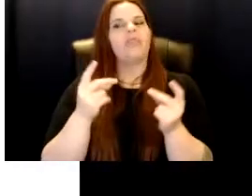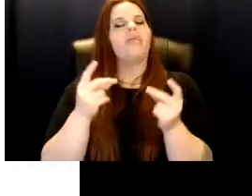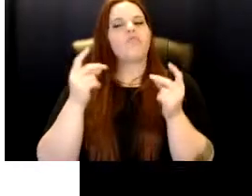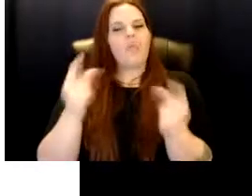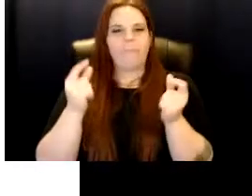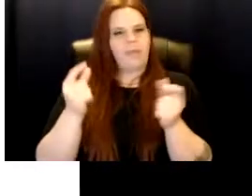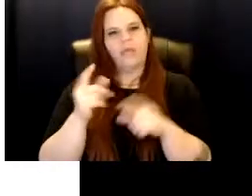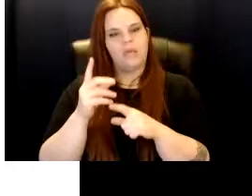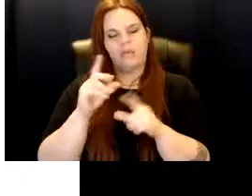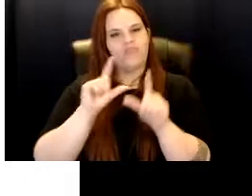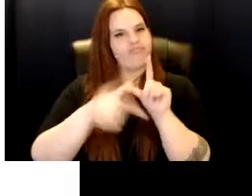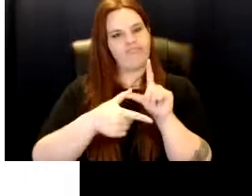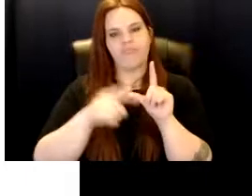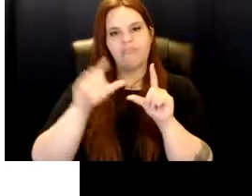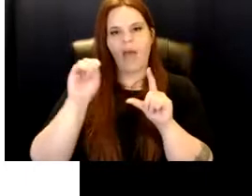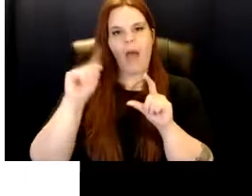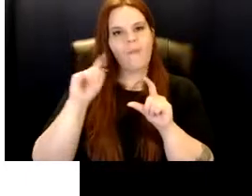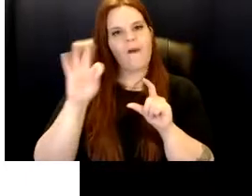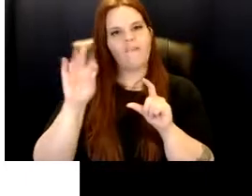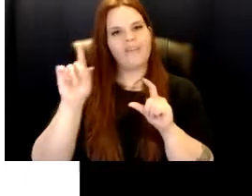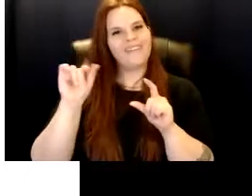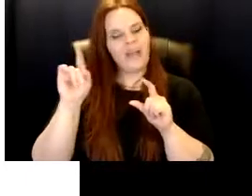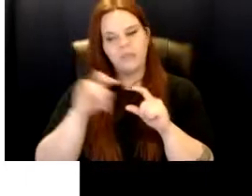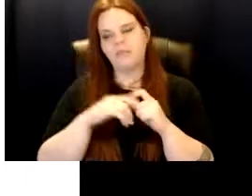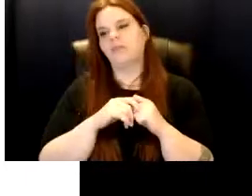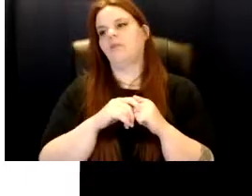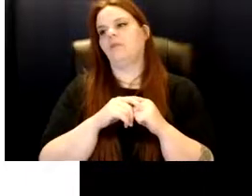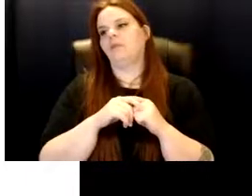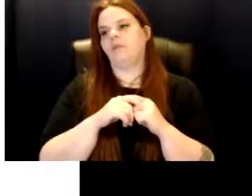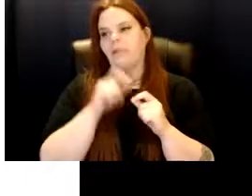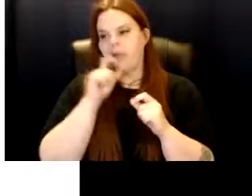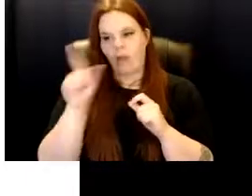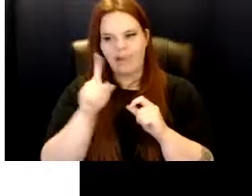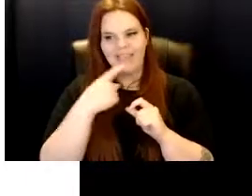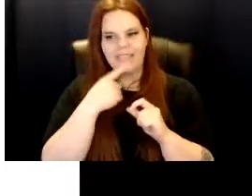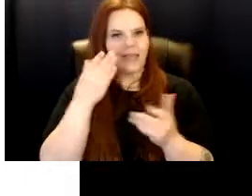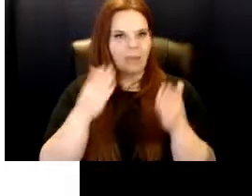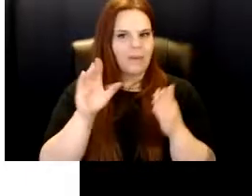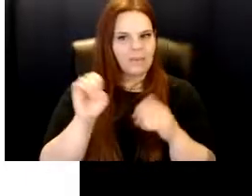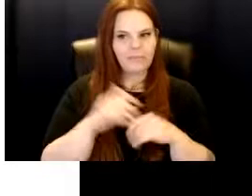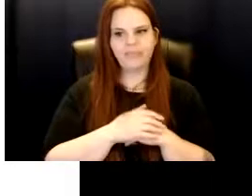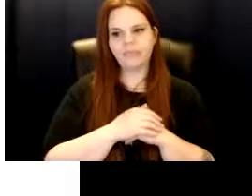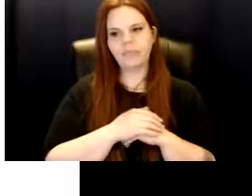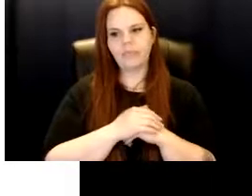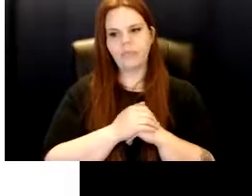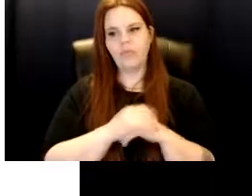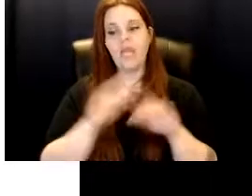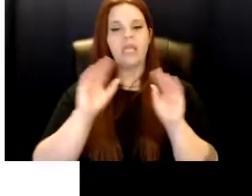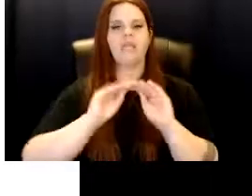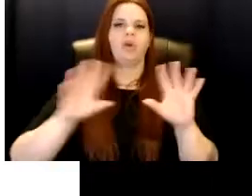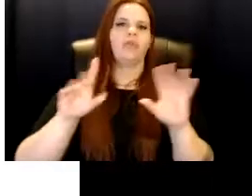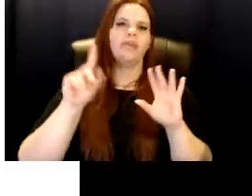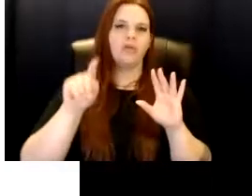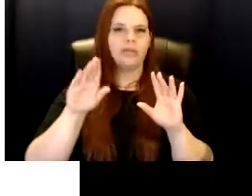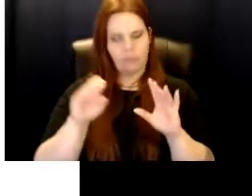intact. People might not be where they say they might be. Clearly, there needs to be a way to identify